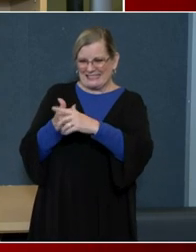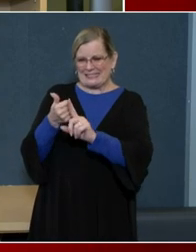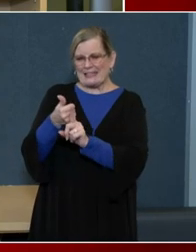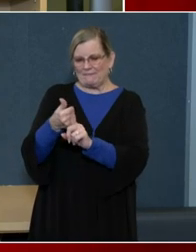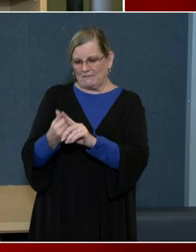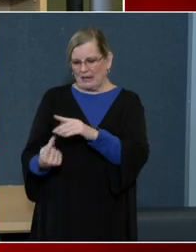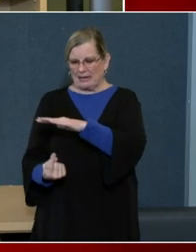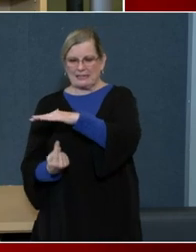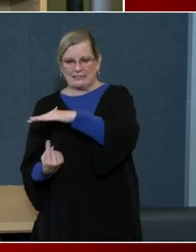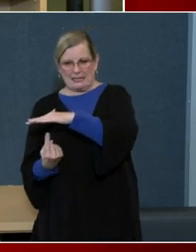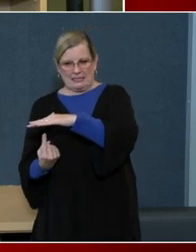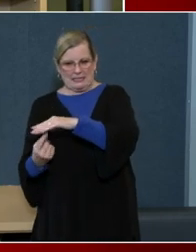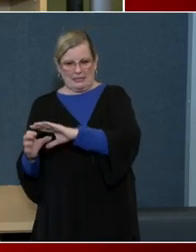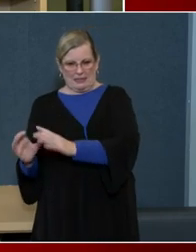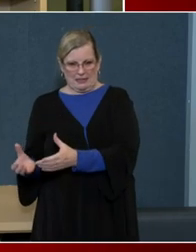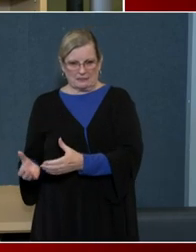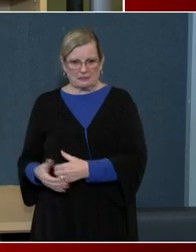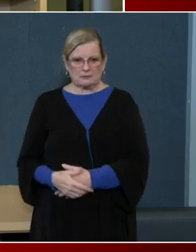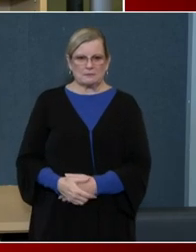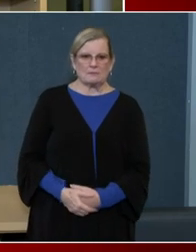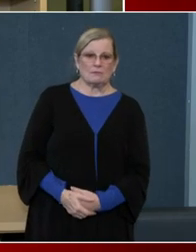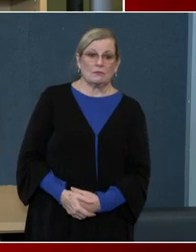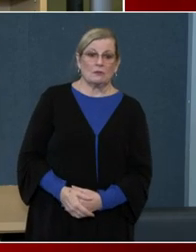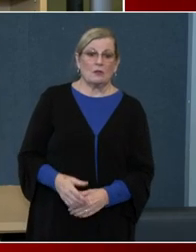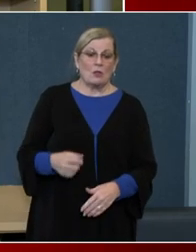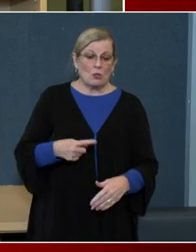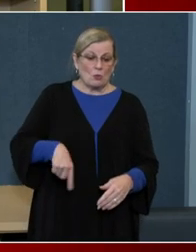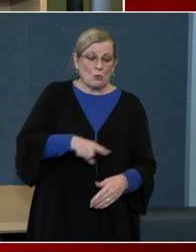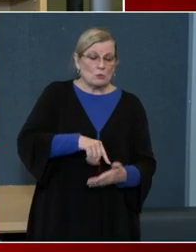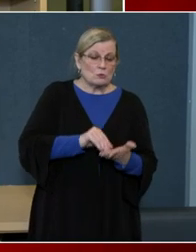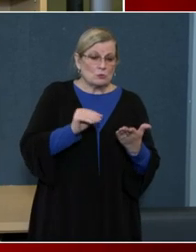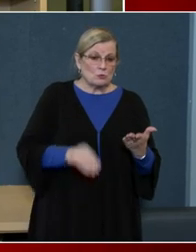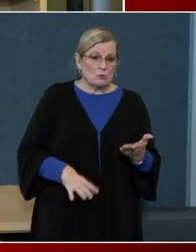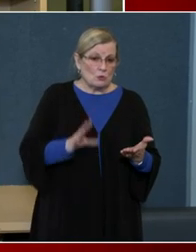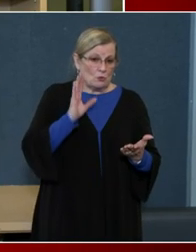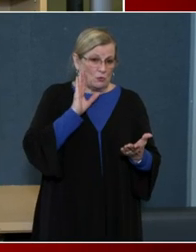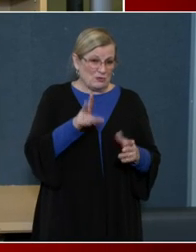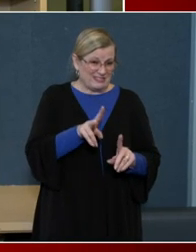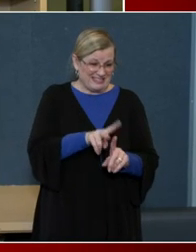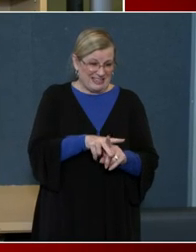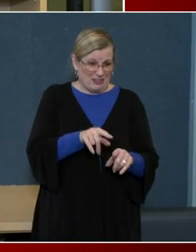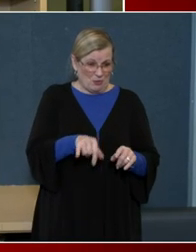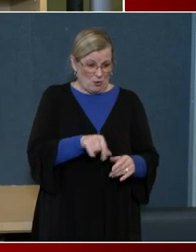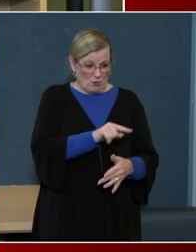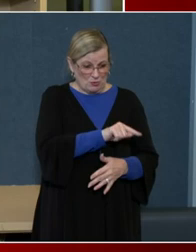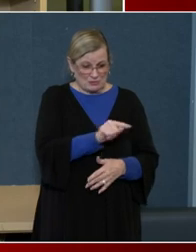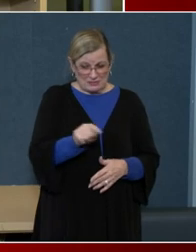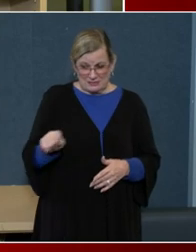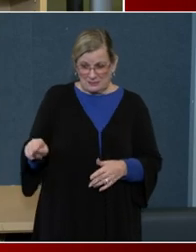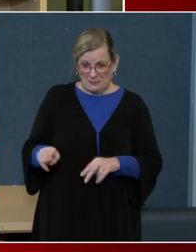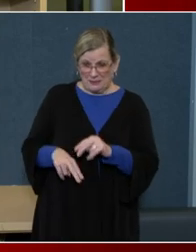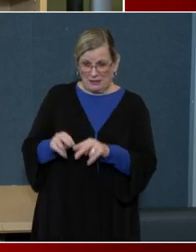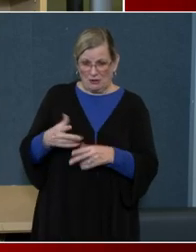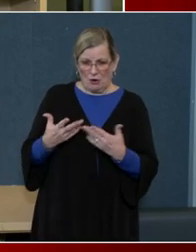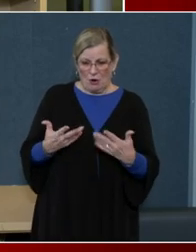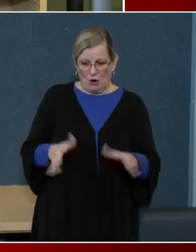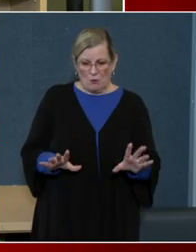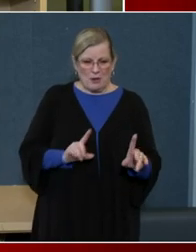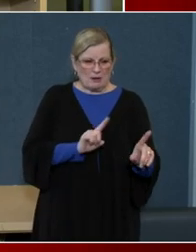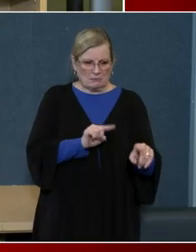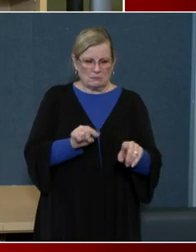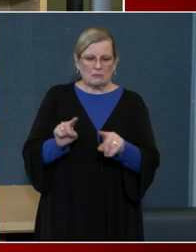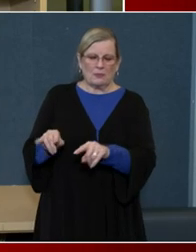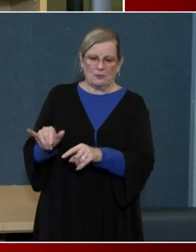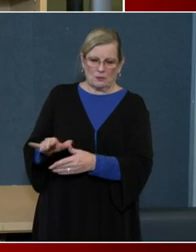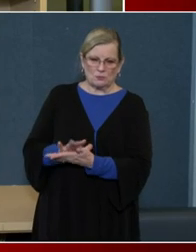the students in that building. And again, it would be those students that are assigned to that particular building. There's one classroom of in-person